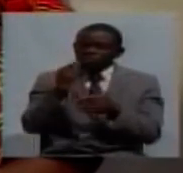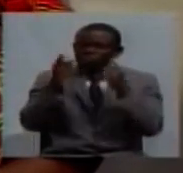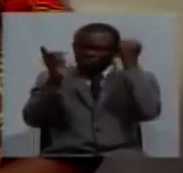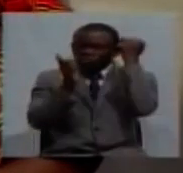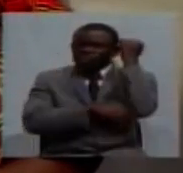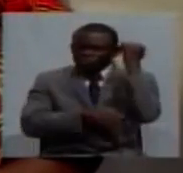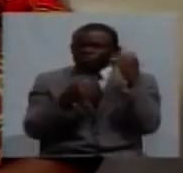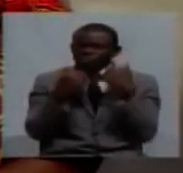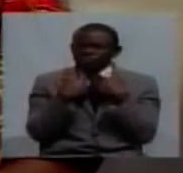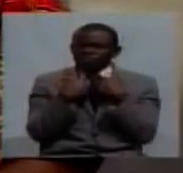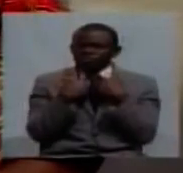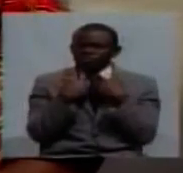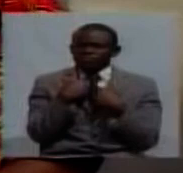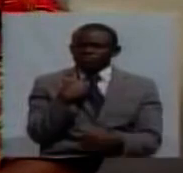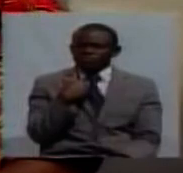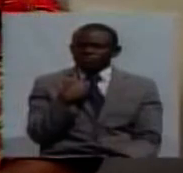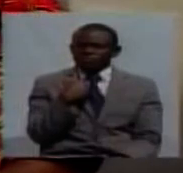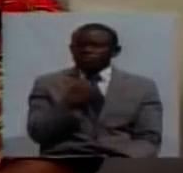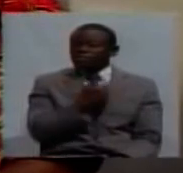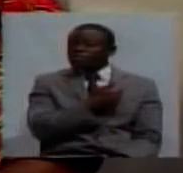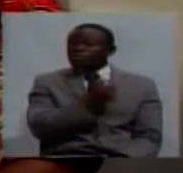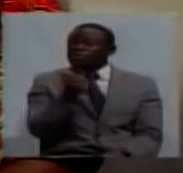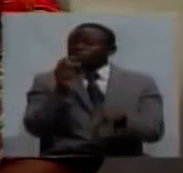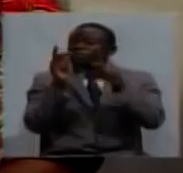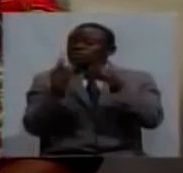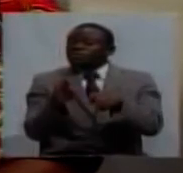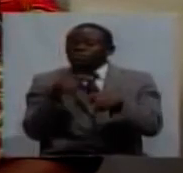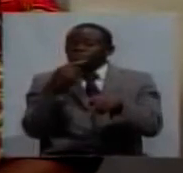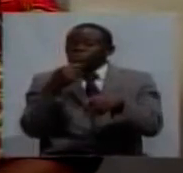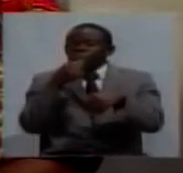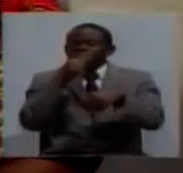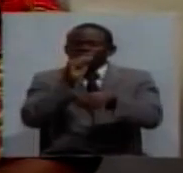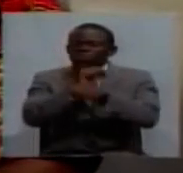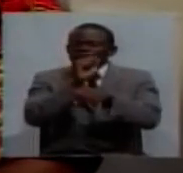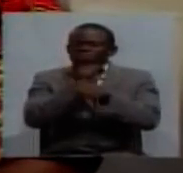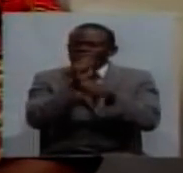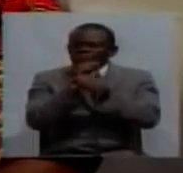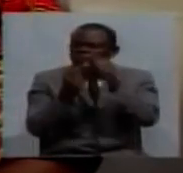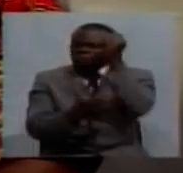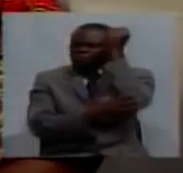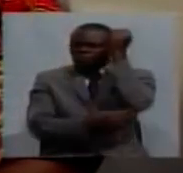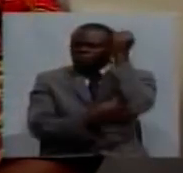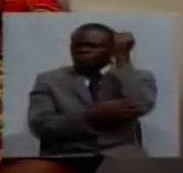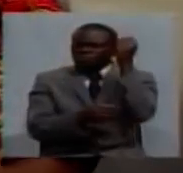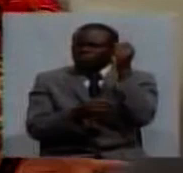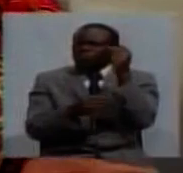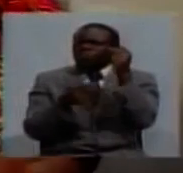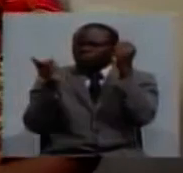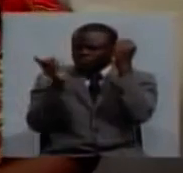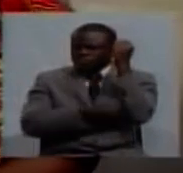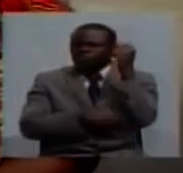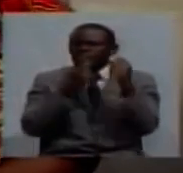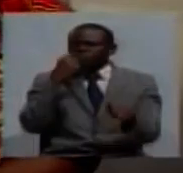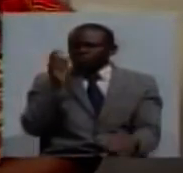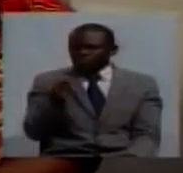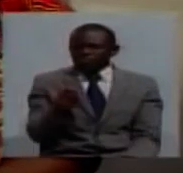waves of caution to anybody else who wants to do that. I think there have been some, and at least I've read about them,